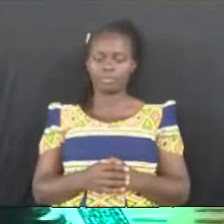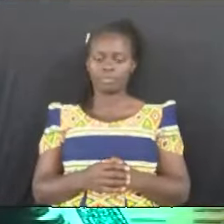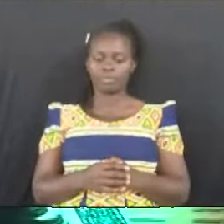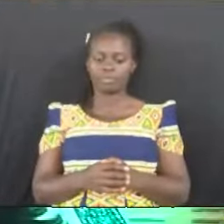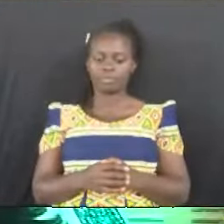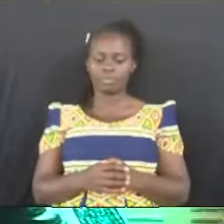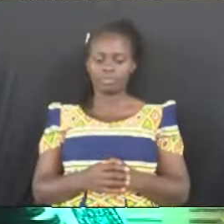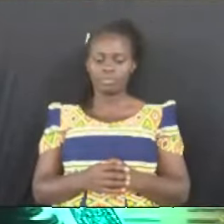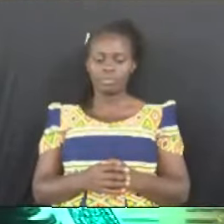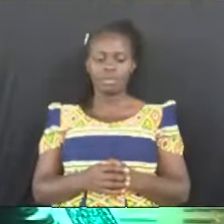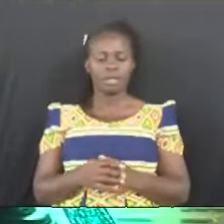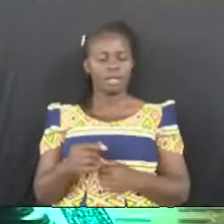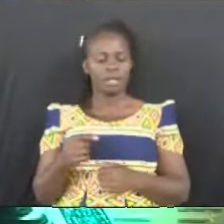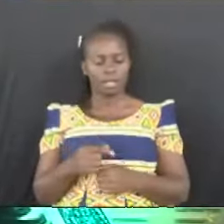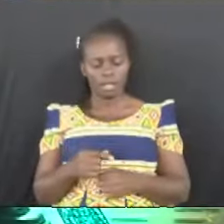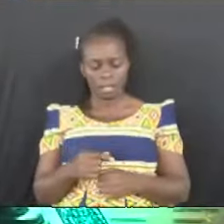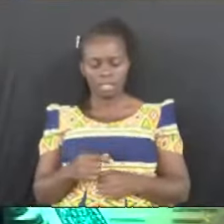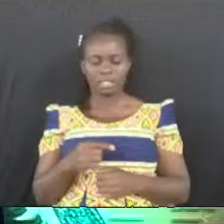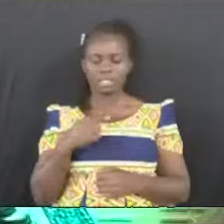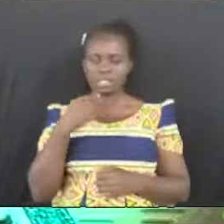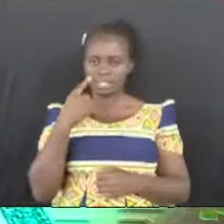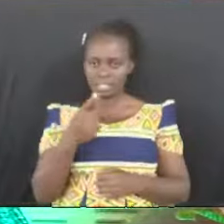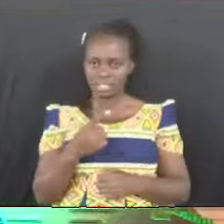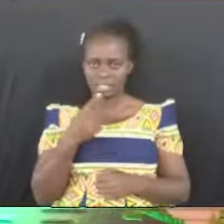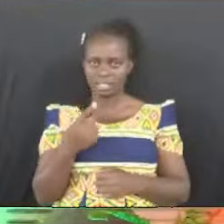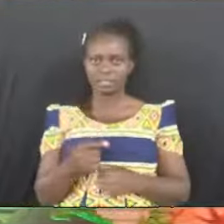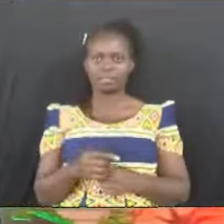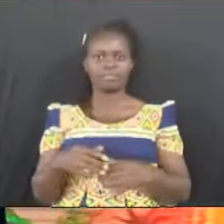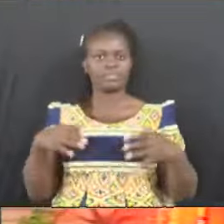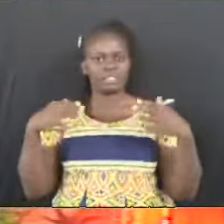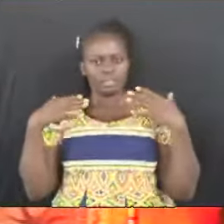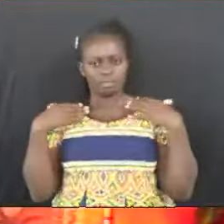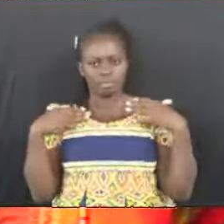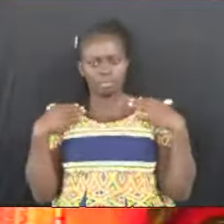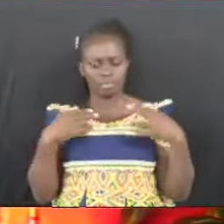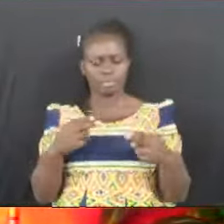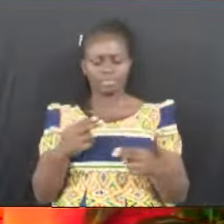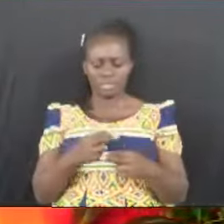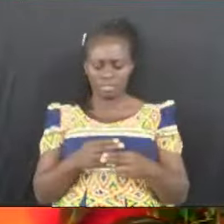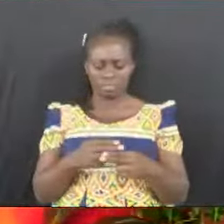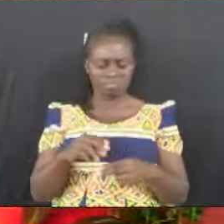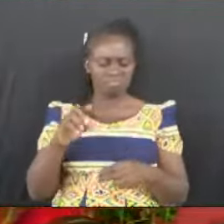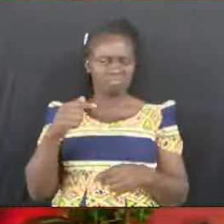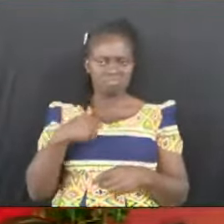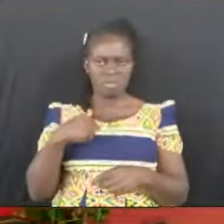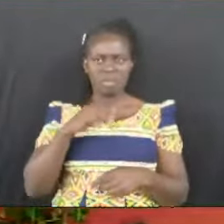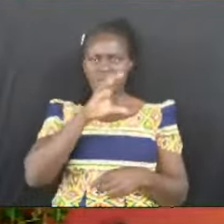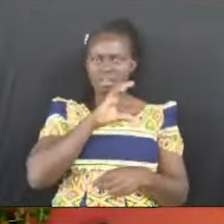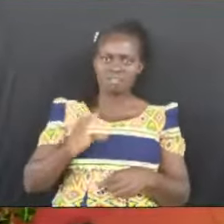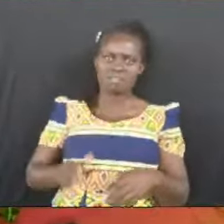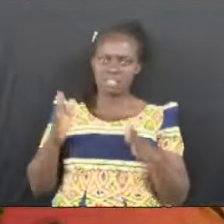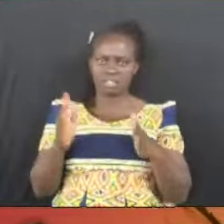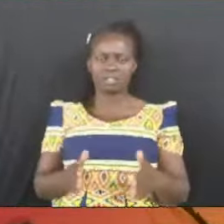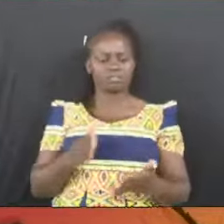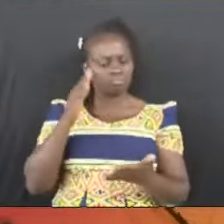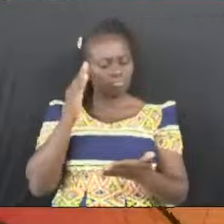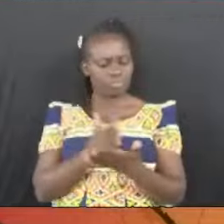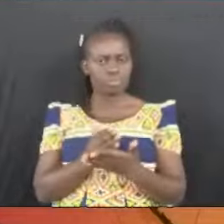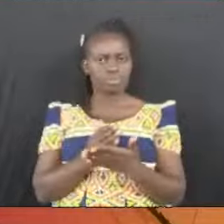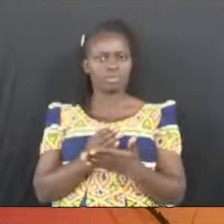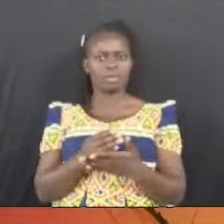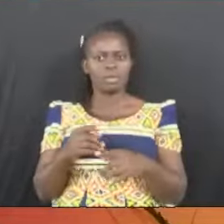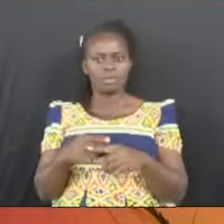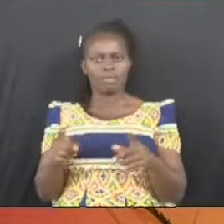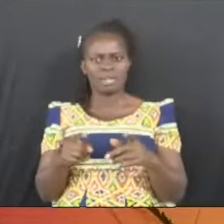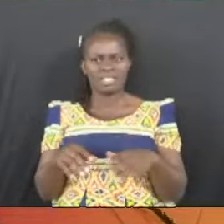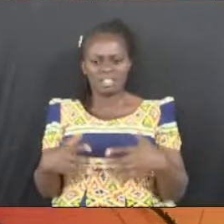I insist, a lot of people call themselves Christians. How can you be Christian and racist? It doesn't